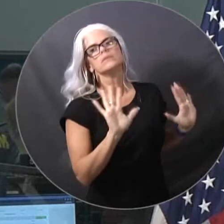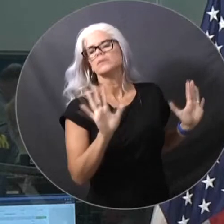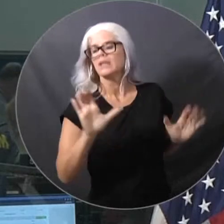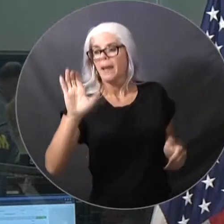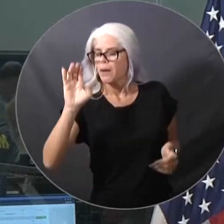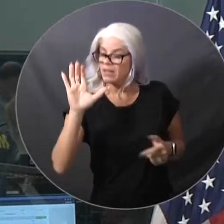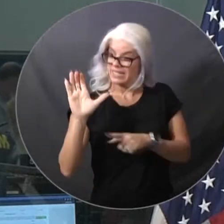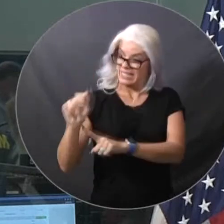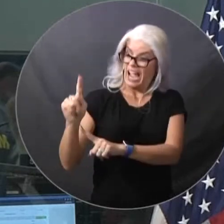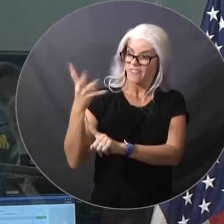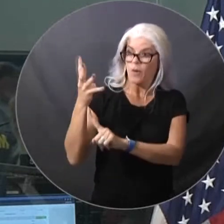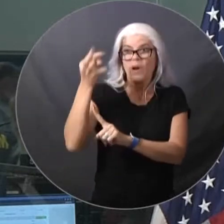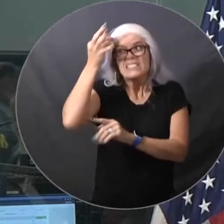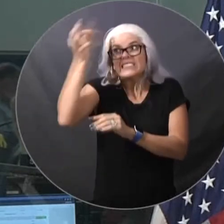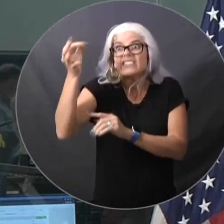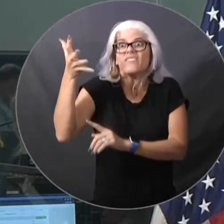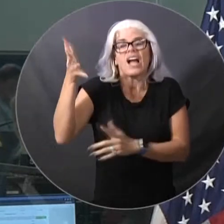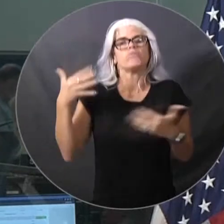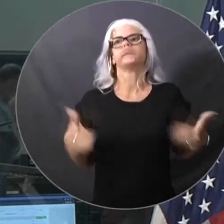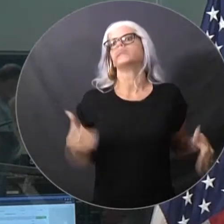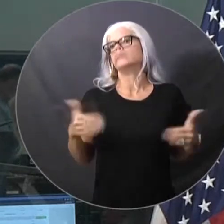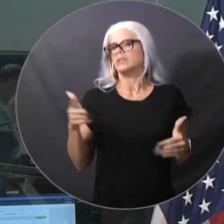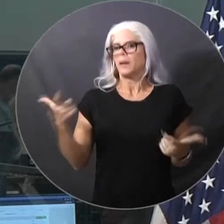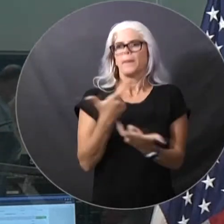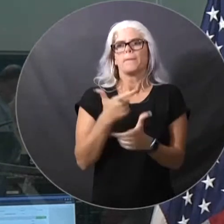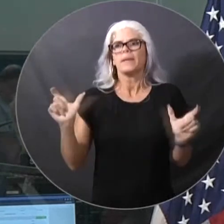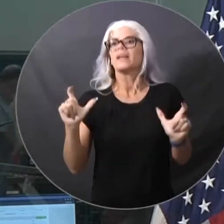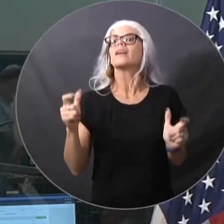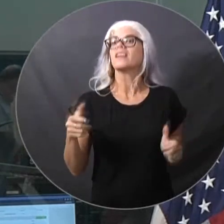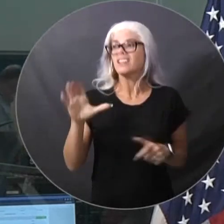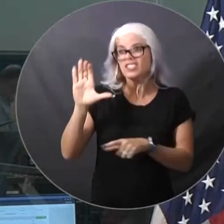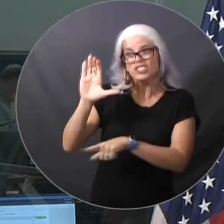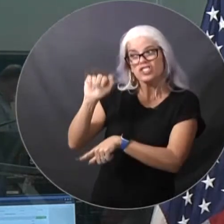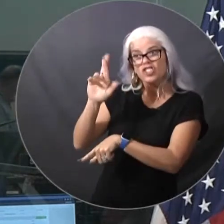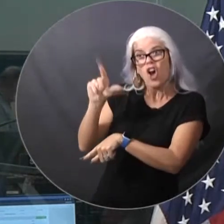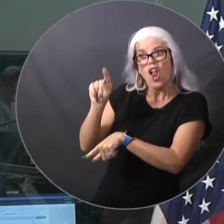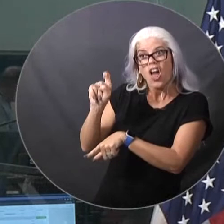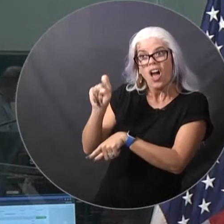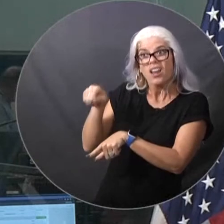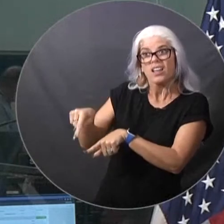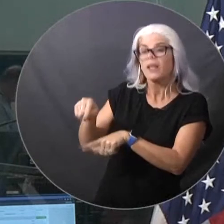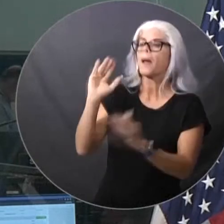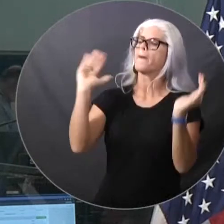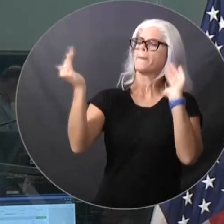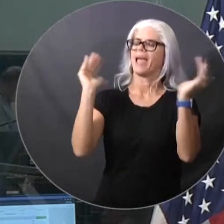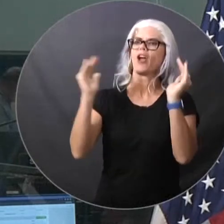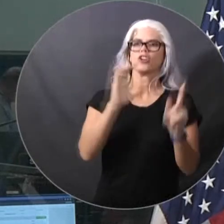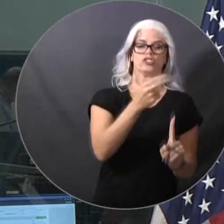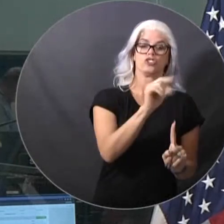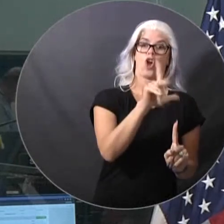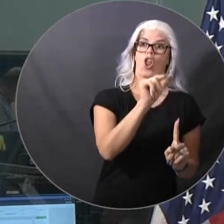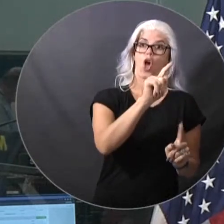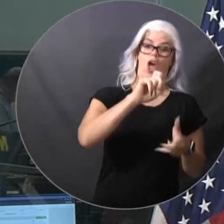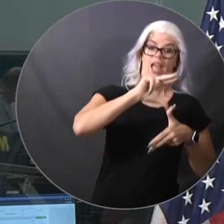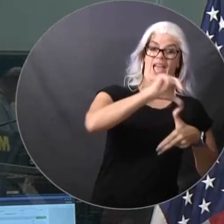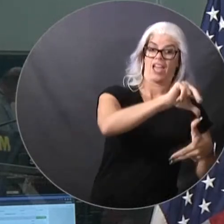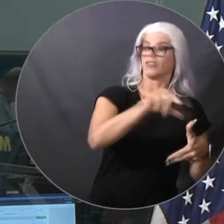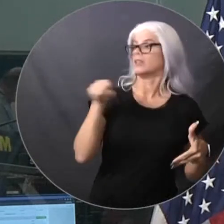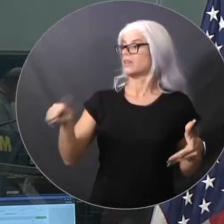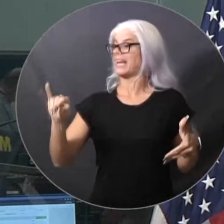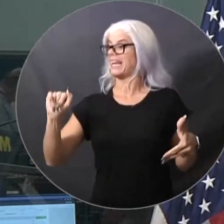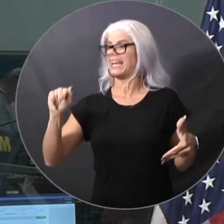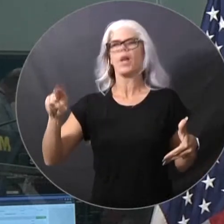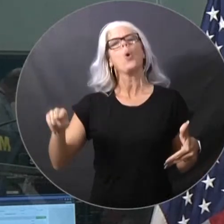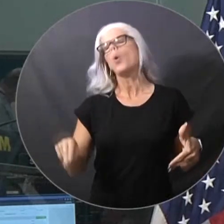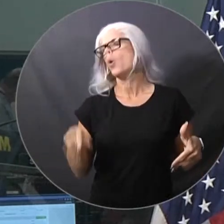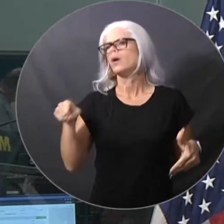that you compare Charlie to this. This is way, way, way bigger than Charlie. It was as strong as Charlie coming